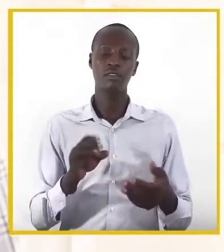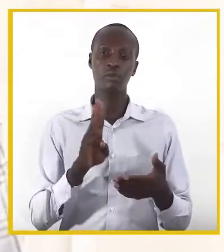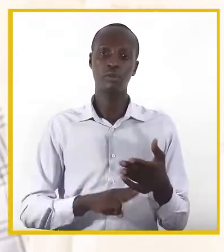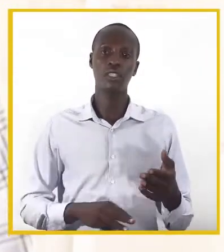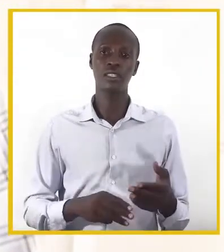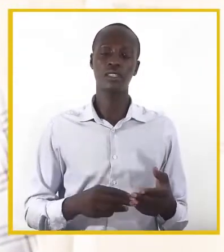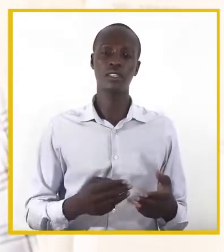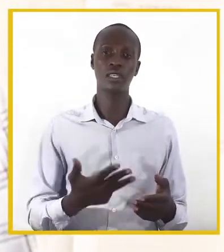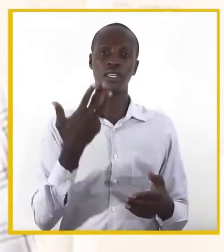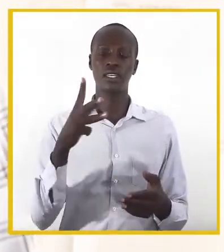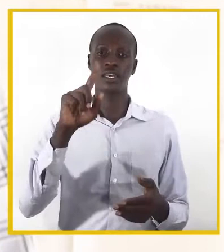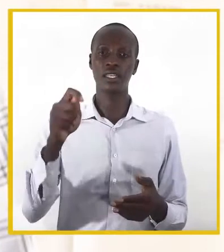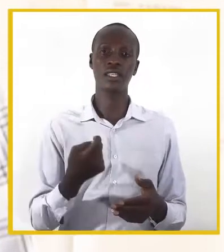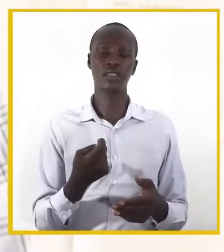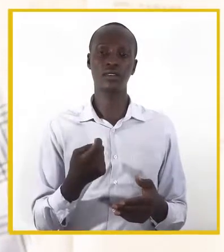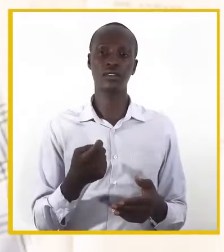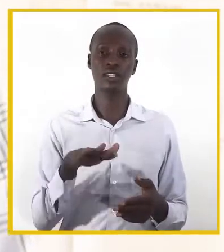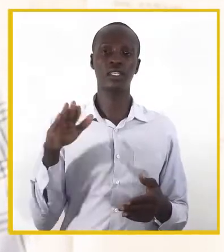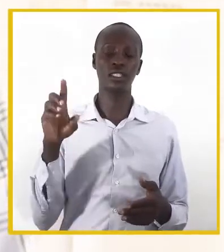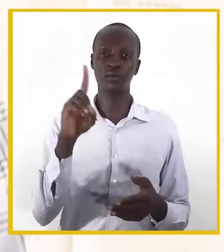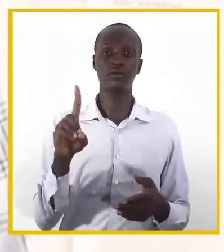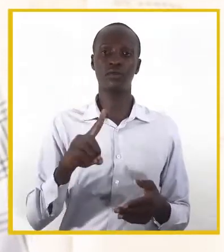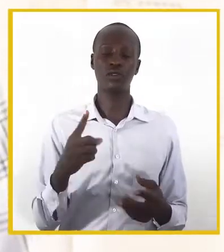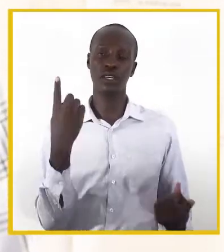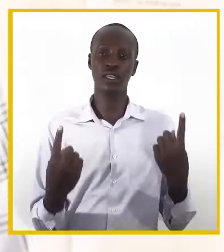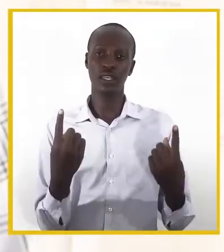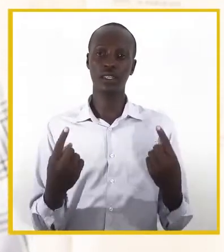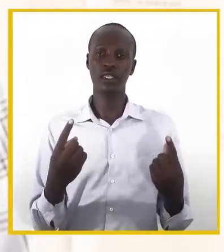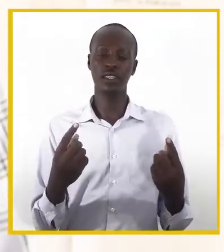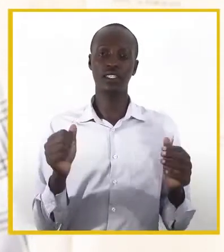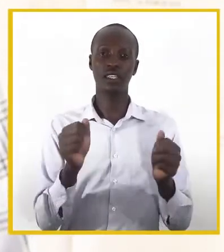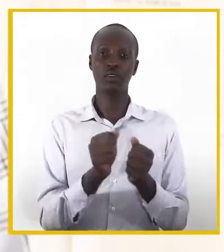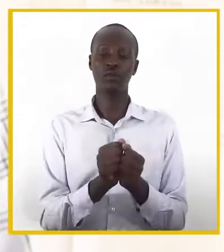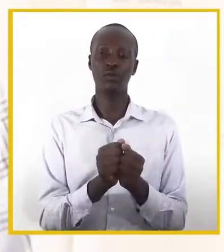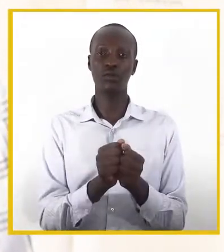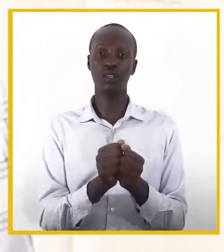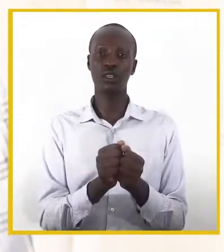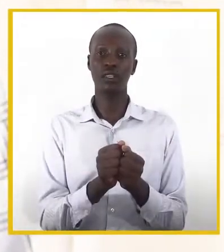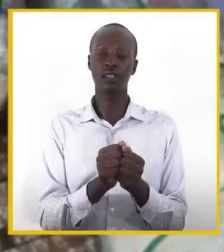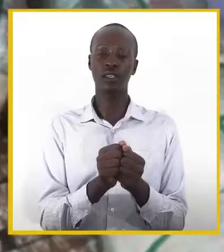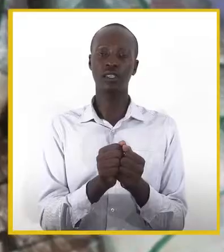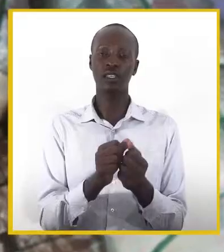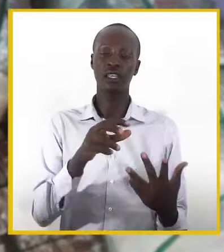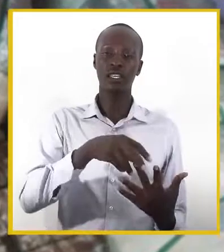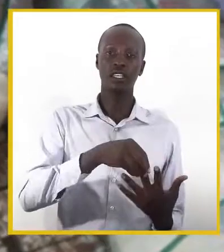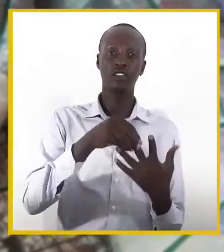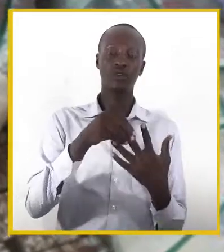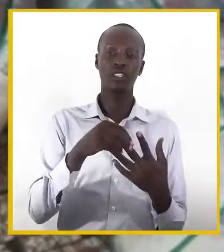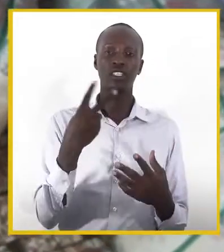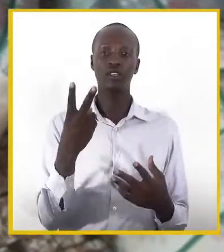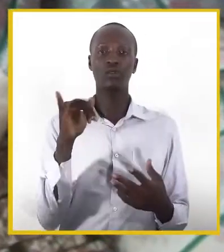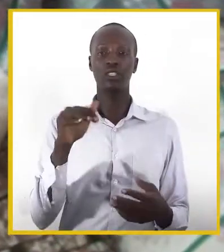with 9,000 RTGS dollars each, with an alternative of 2